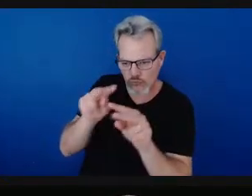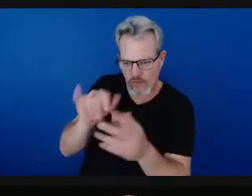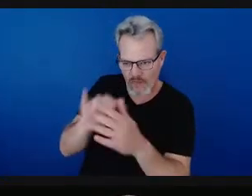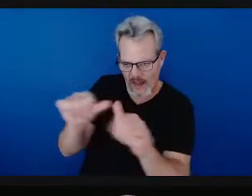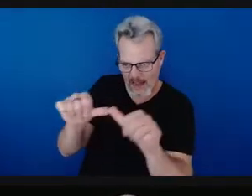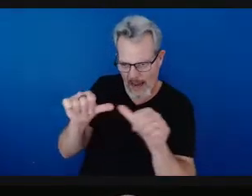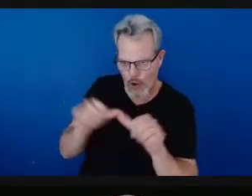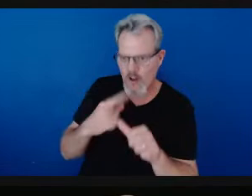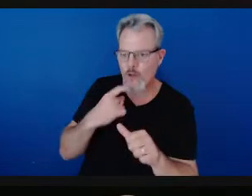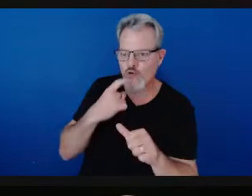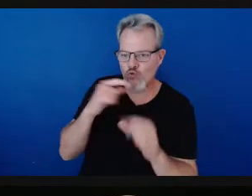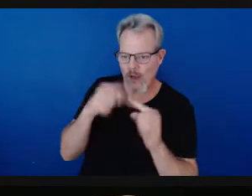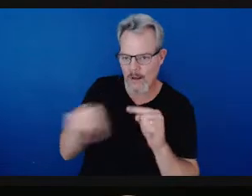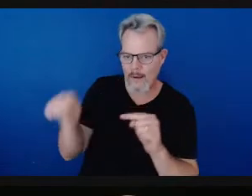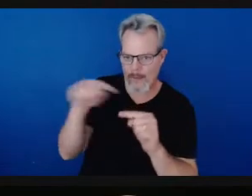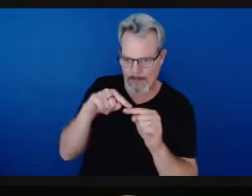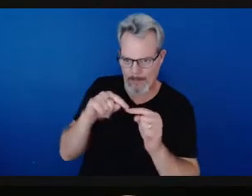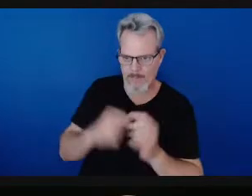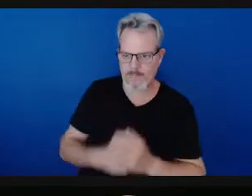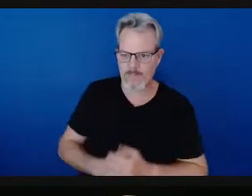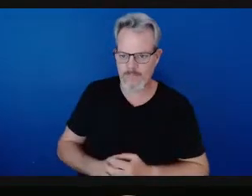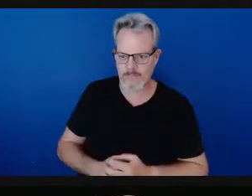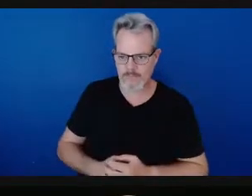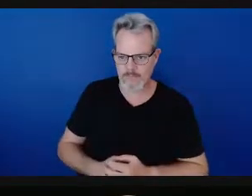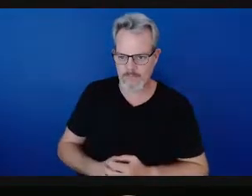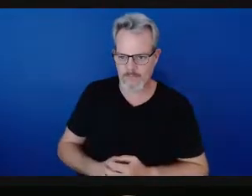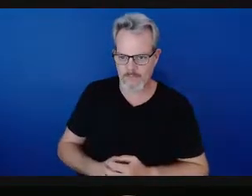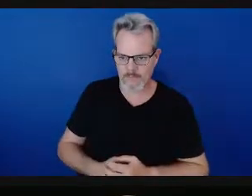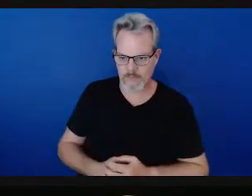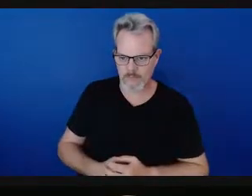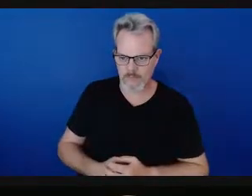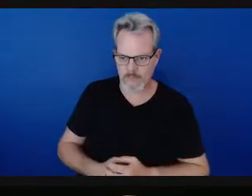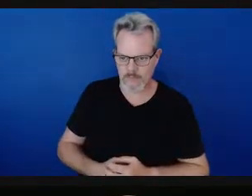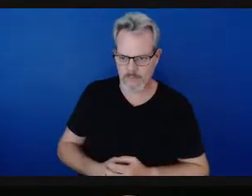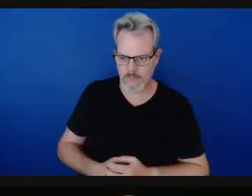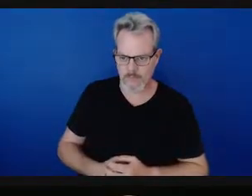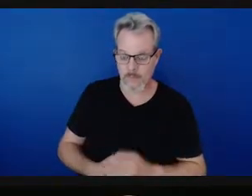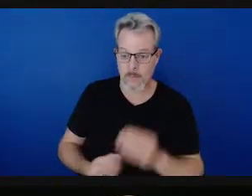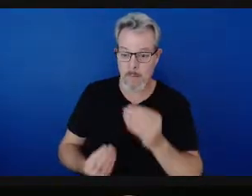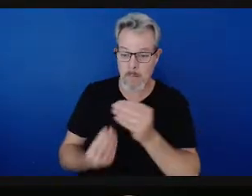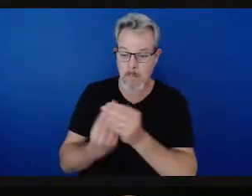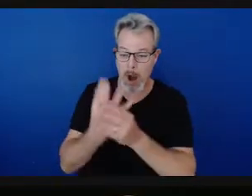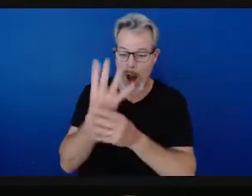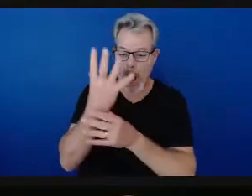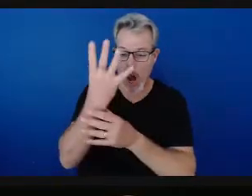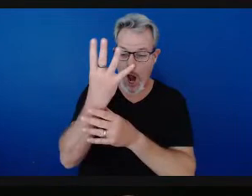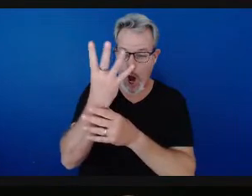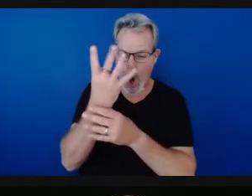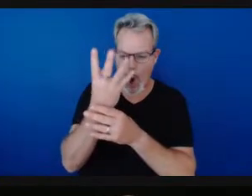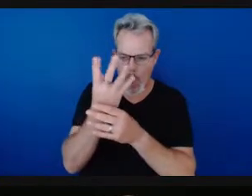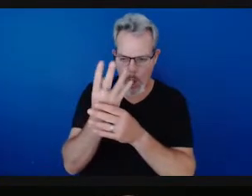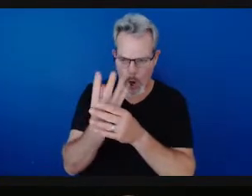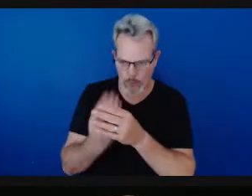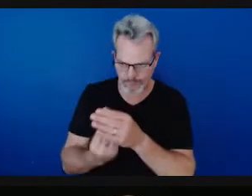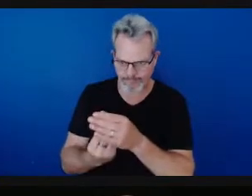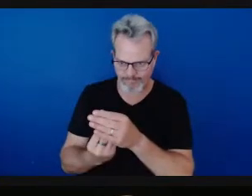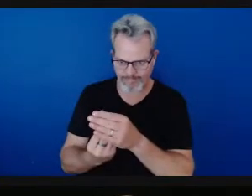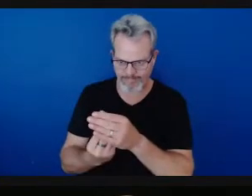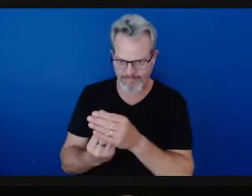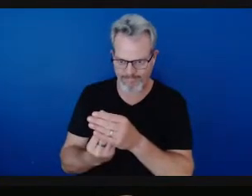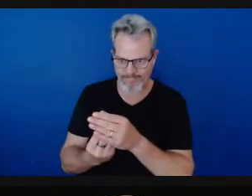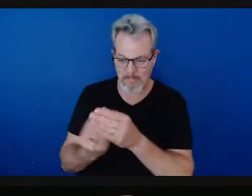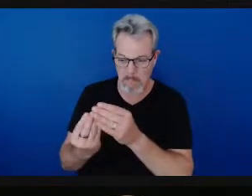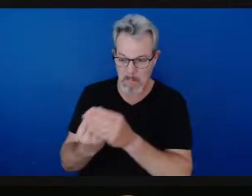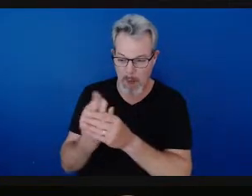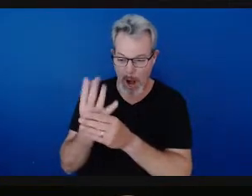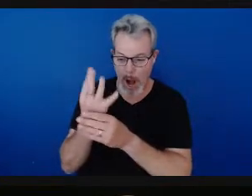here. So there it is. And it drops down to almost nothing, disappears. So that's the first one to go right